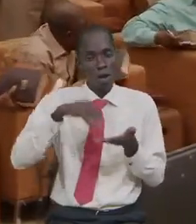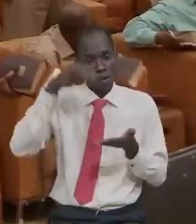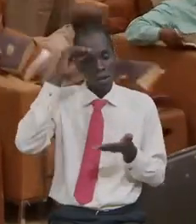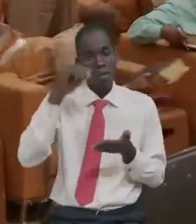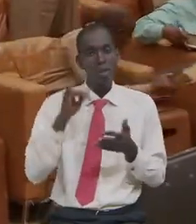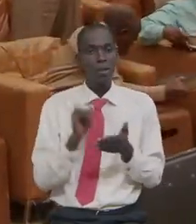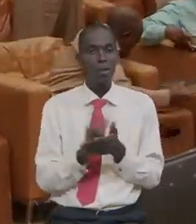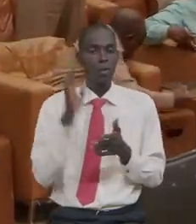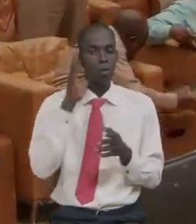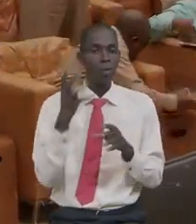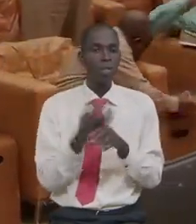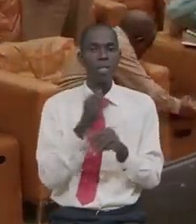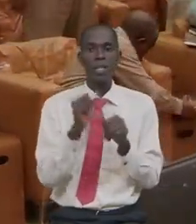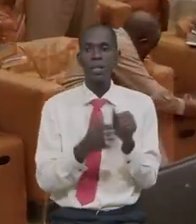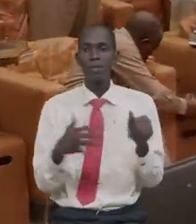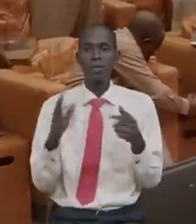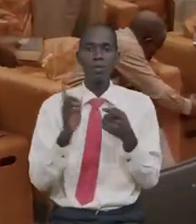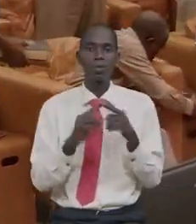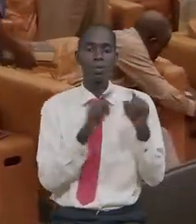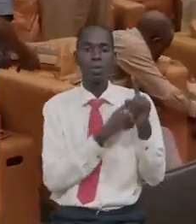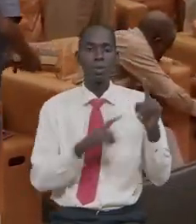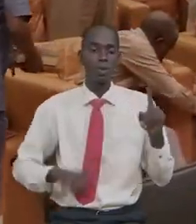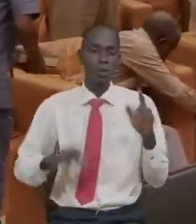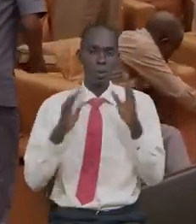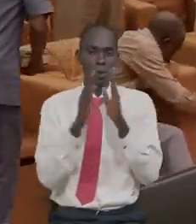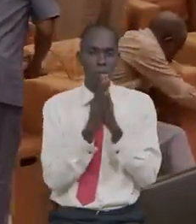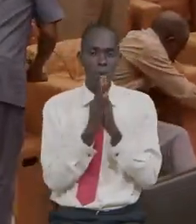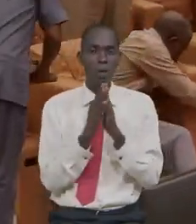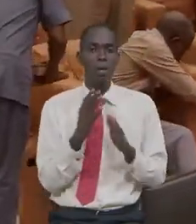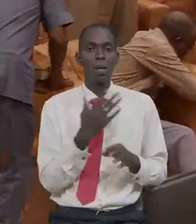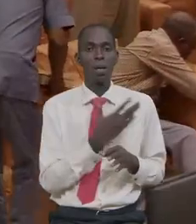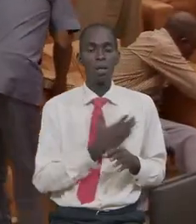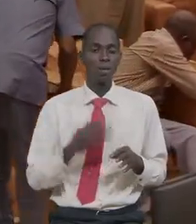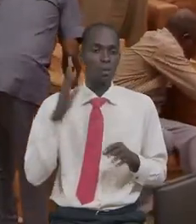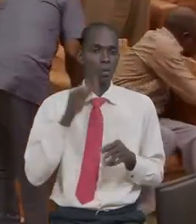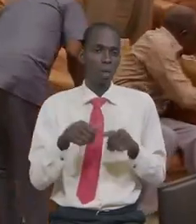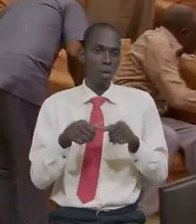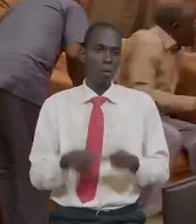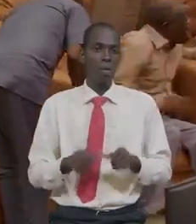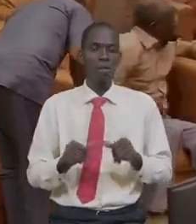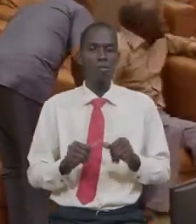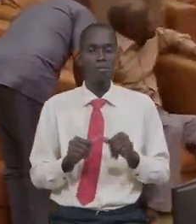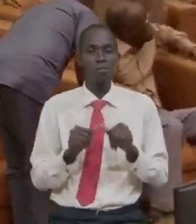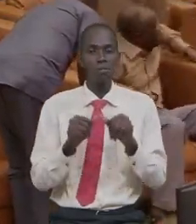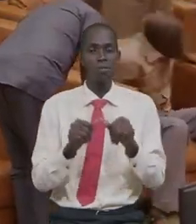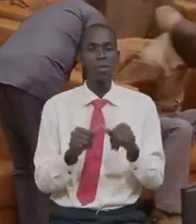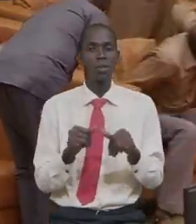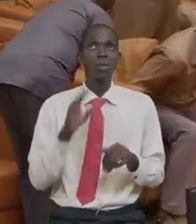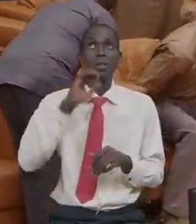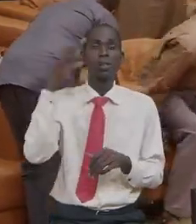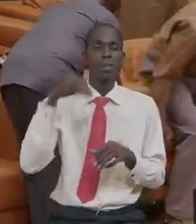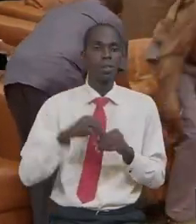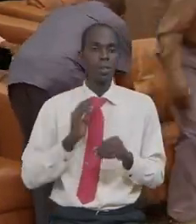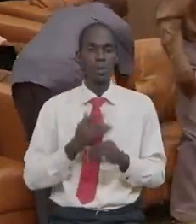in prayer, and his power will abide, reside, increase in our lives.